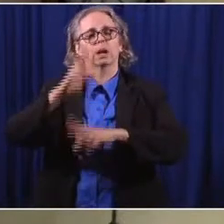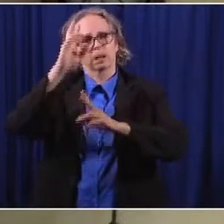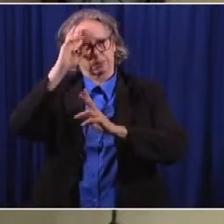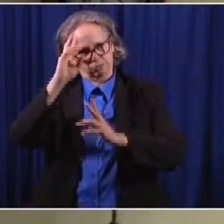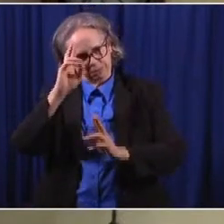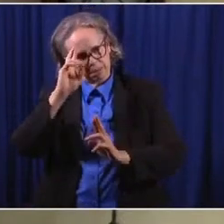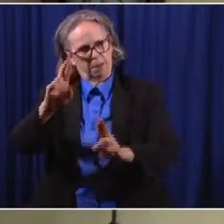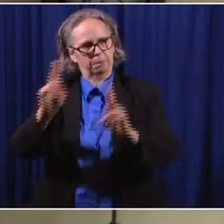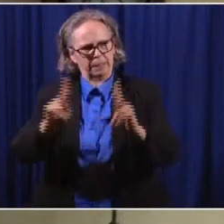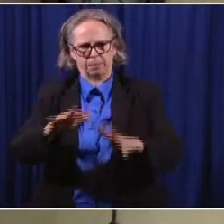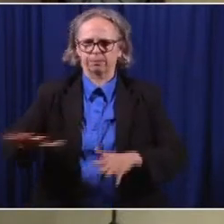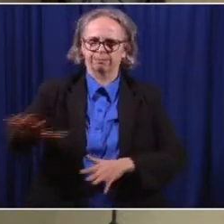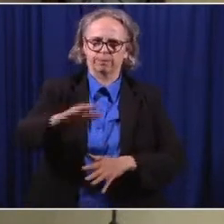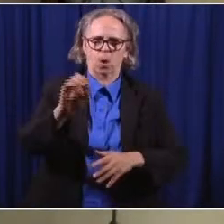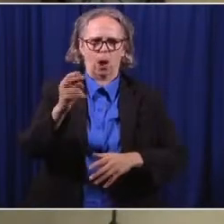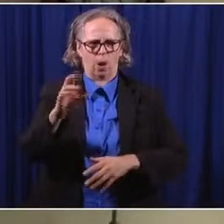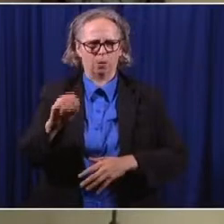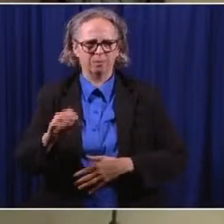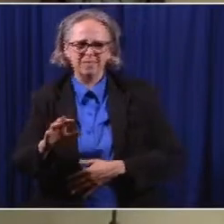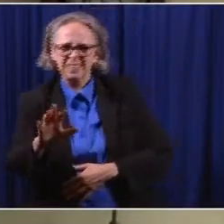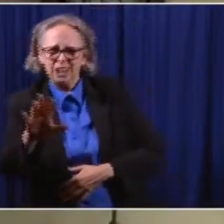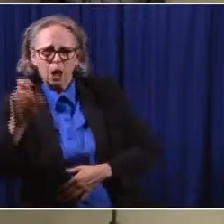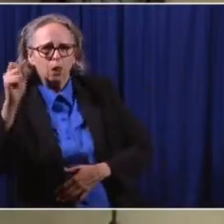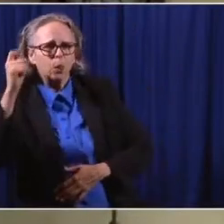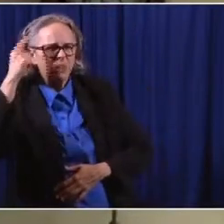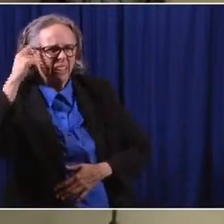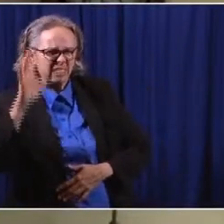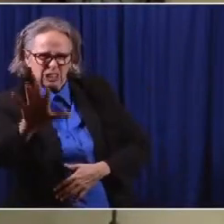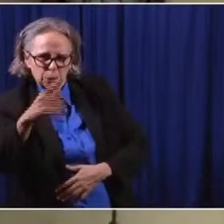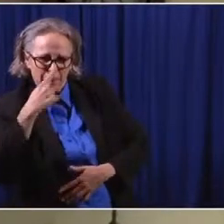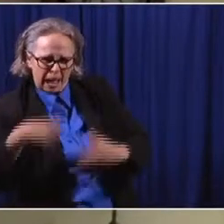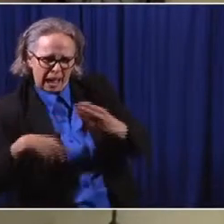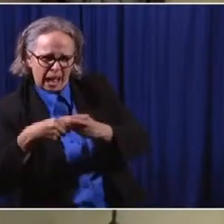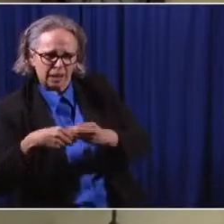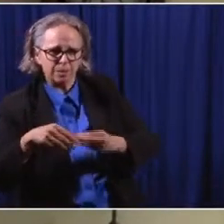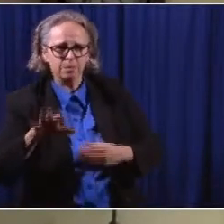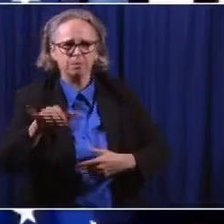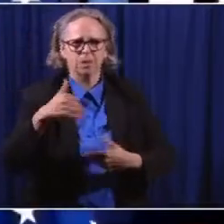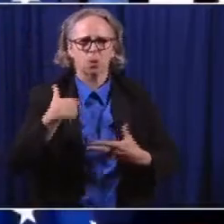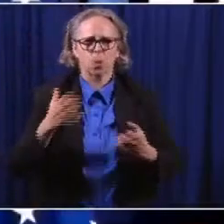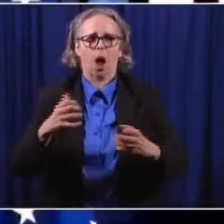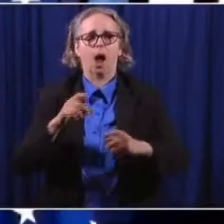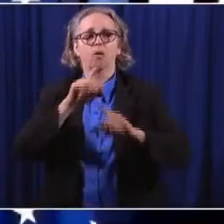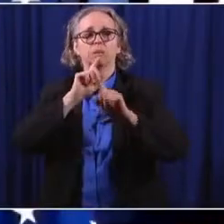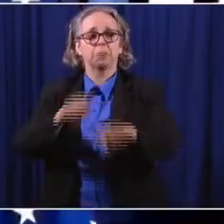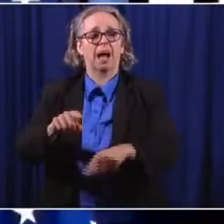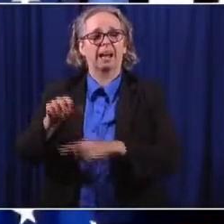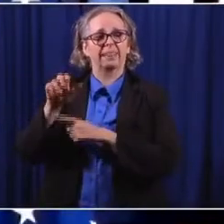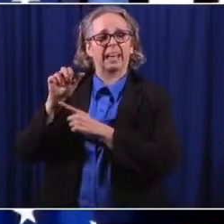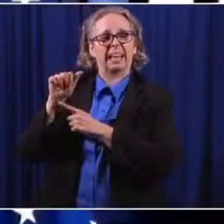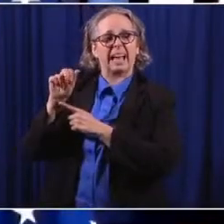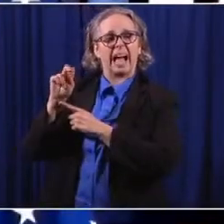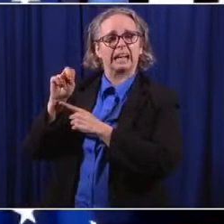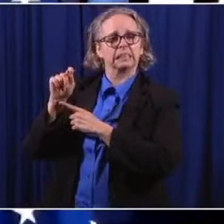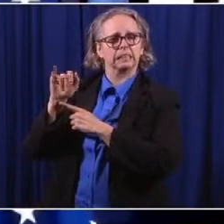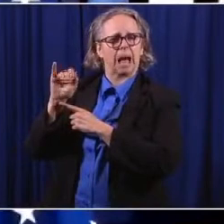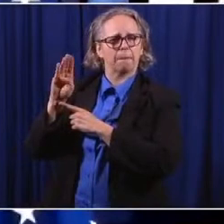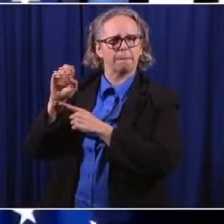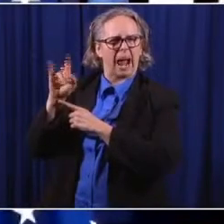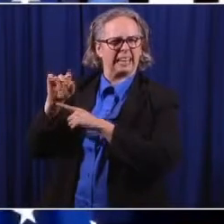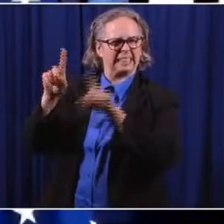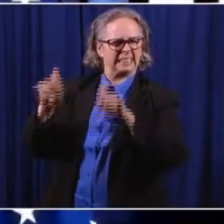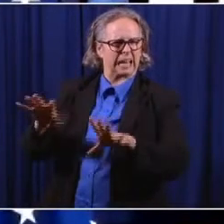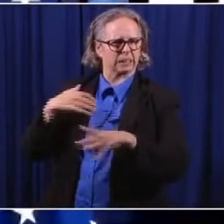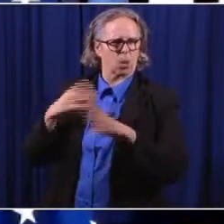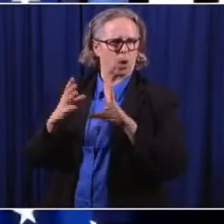Governor, I just wanted to respond on the antibody testing. The promise has always been that it would be